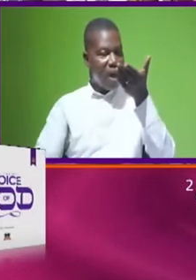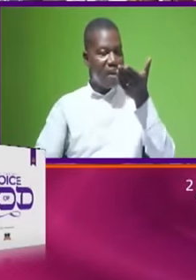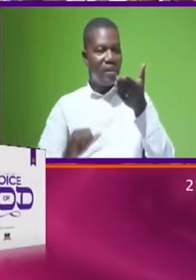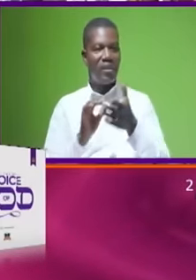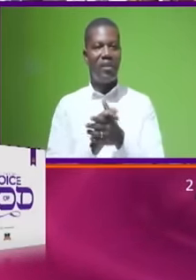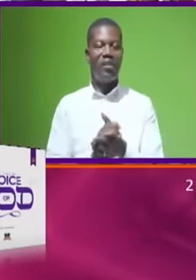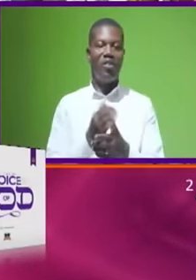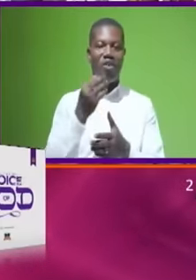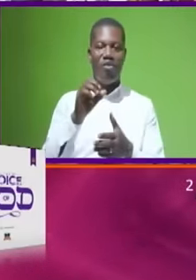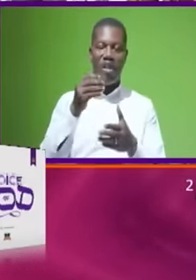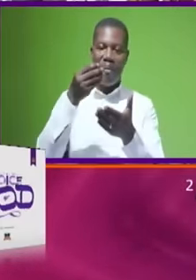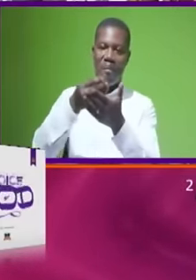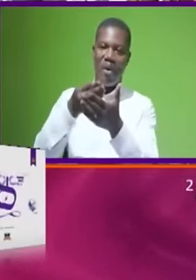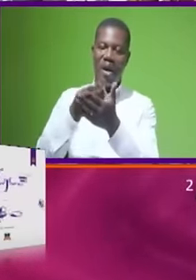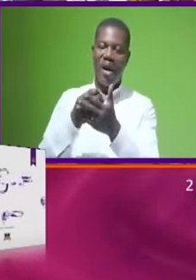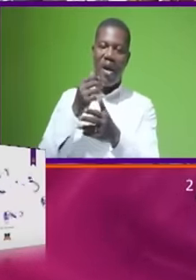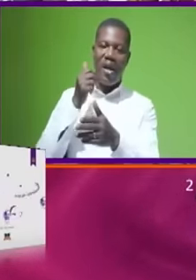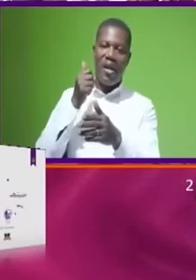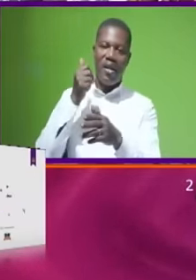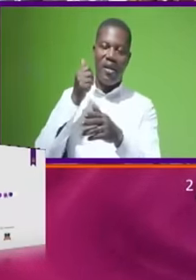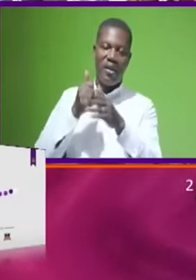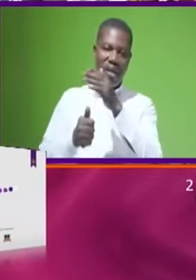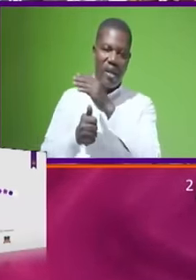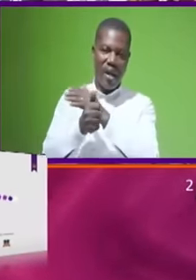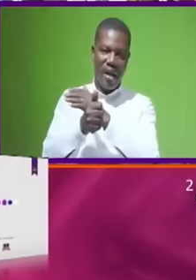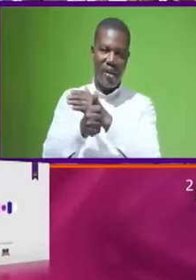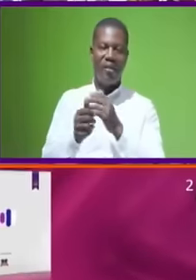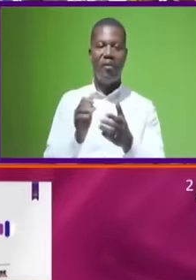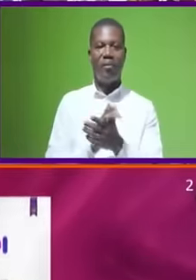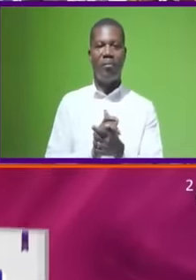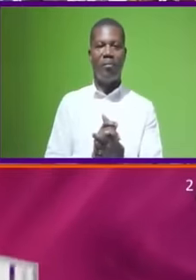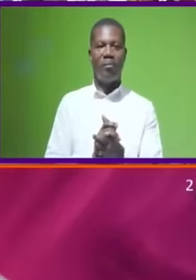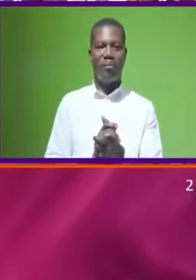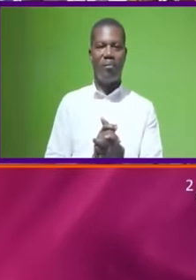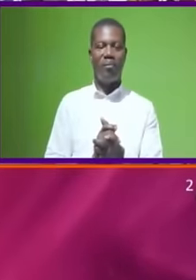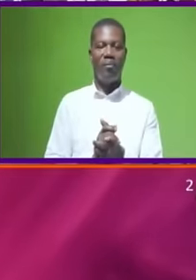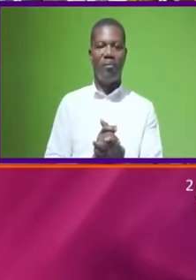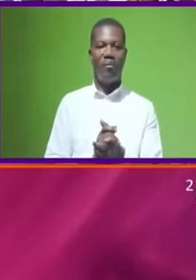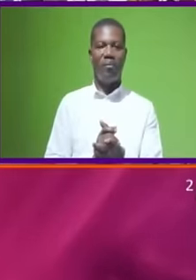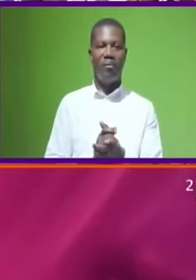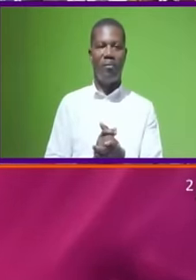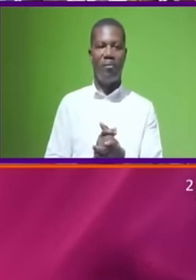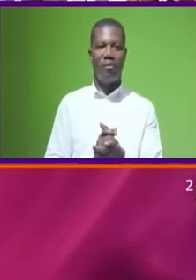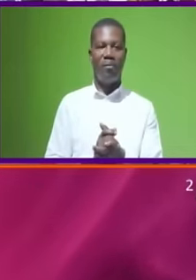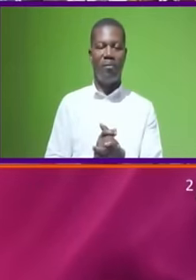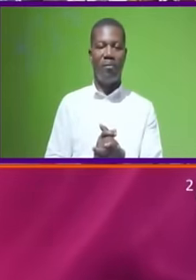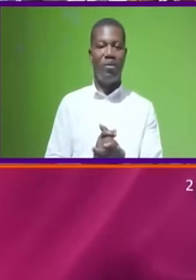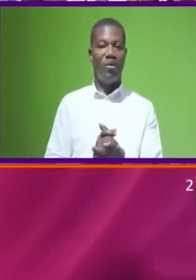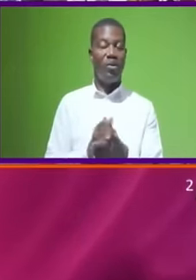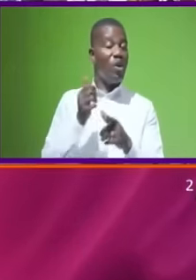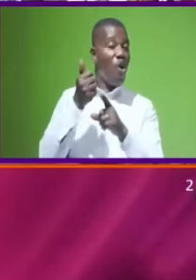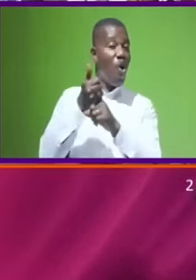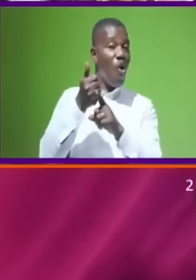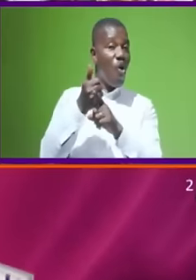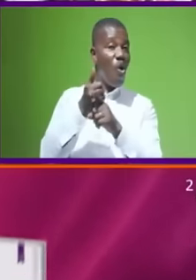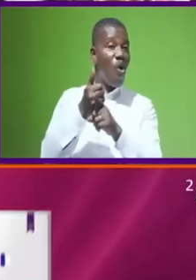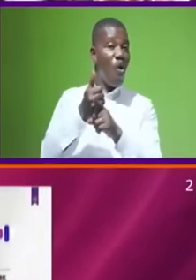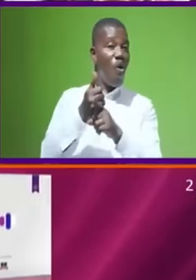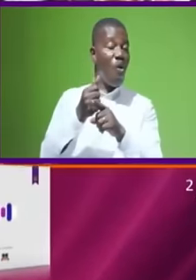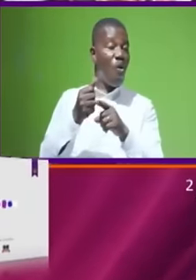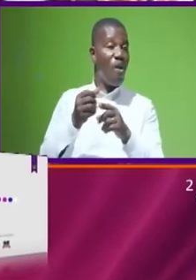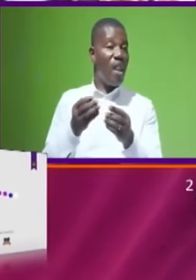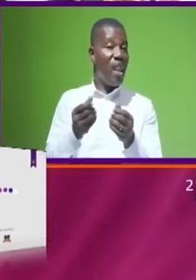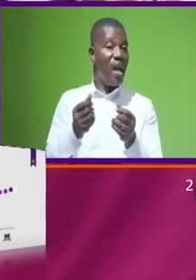Now, oye, etra dienu bi. A bit, yeah, when one was us, and no one wants to one